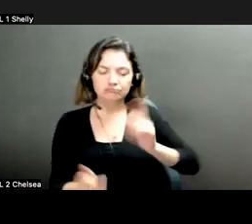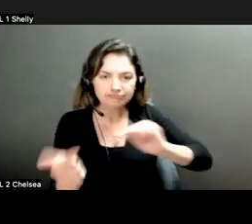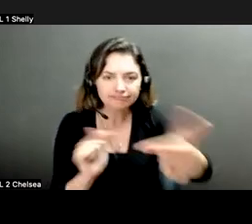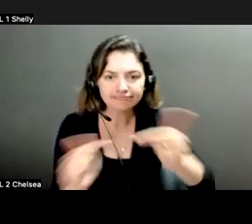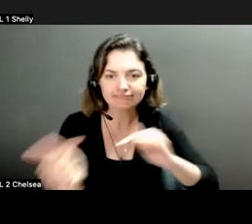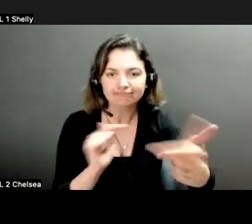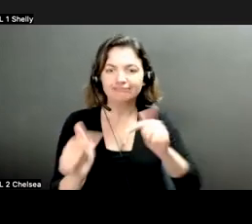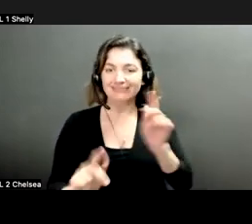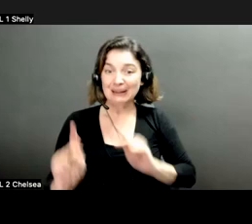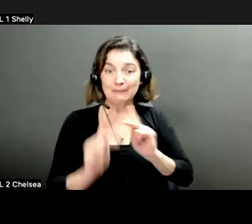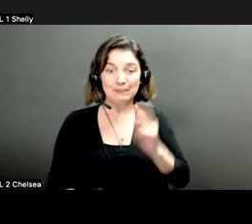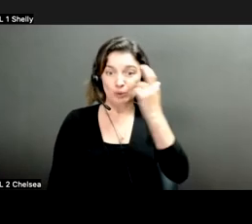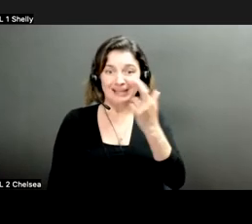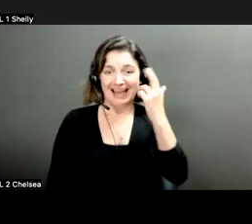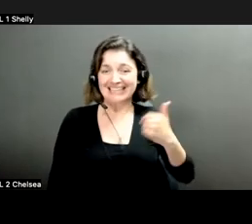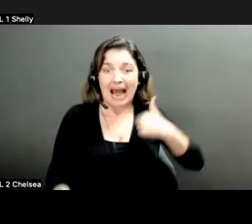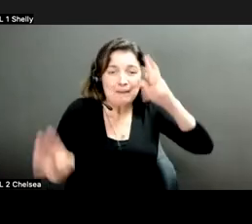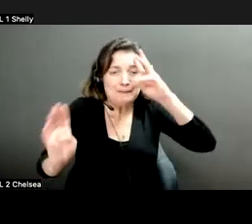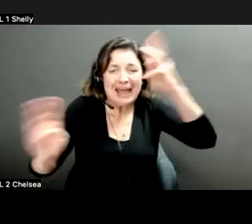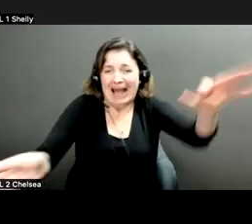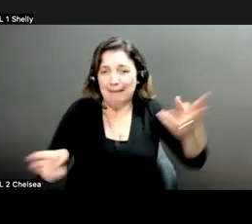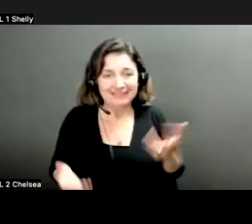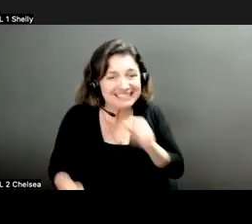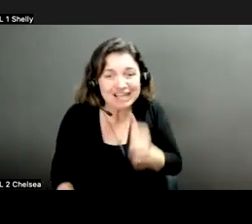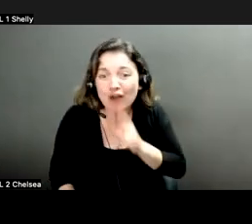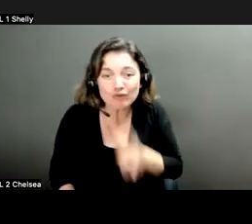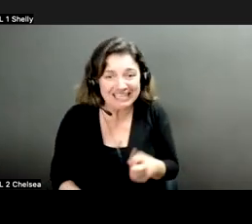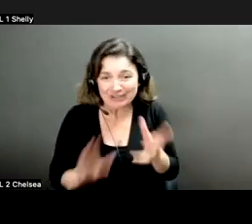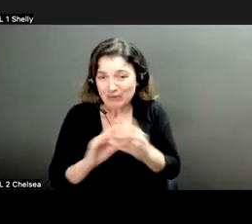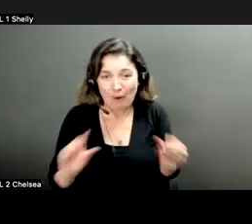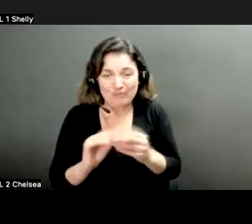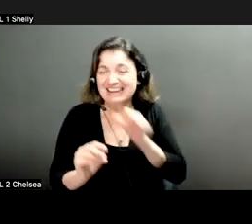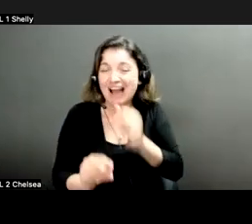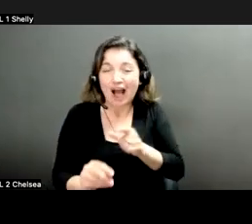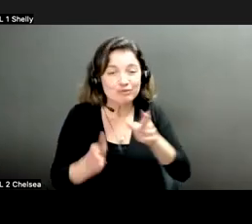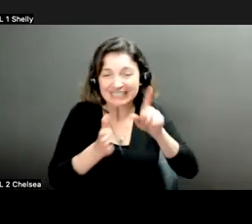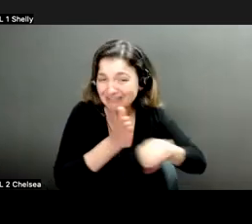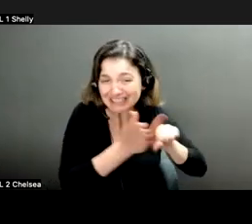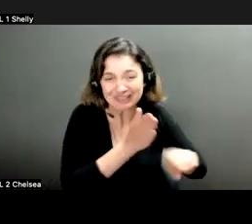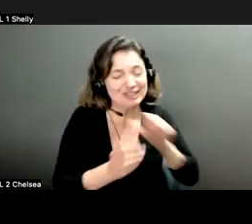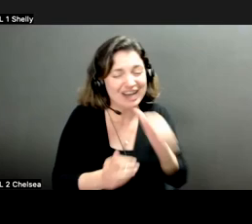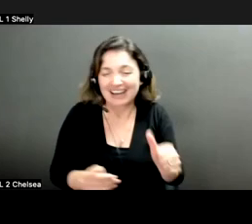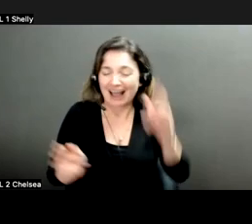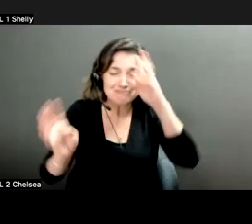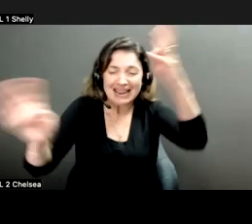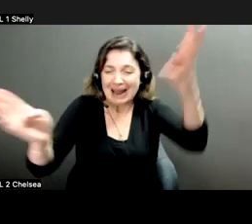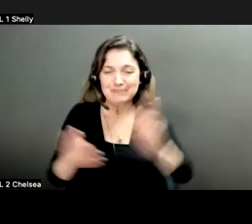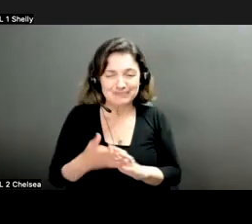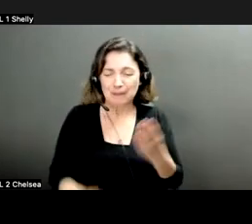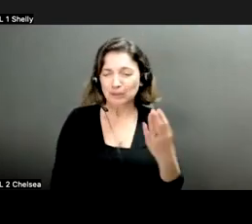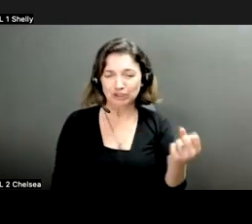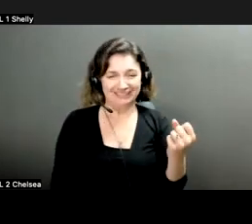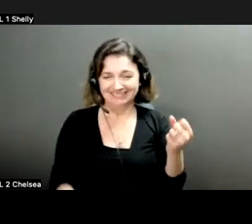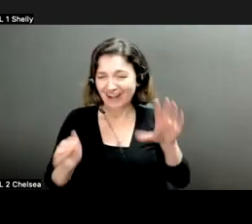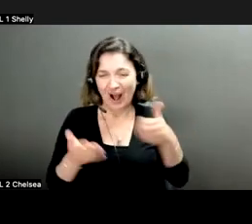was totally bullshitting them as I finally broke character. And so, yeah, it's just basically been